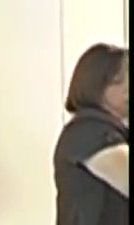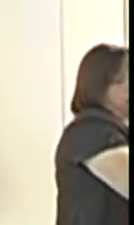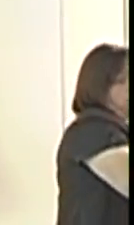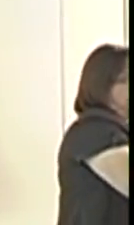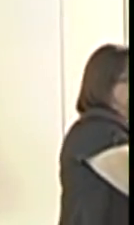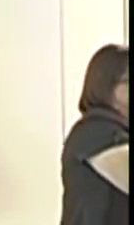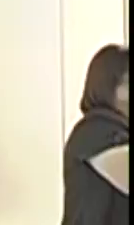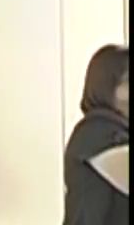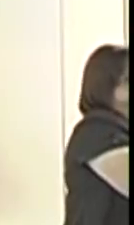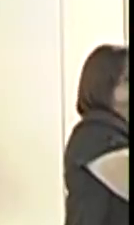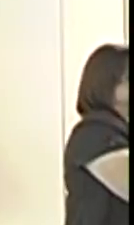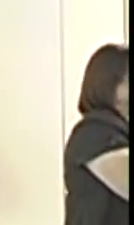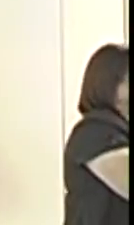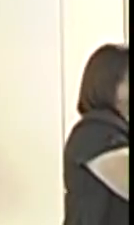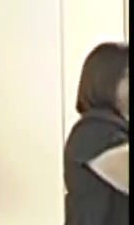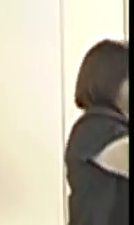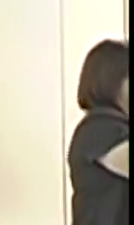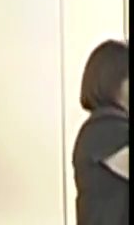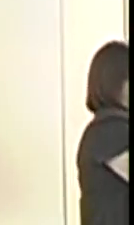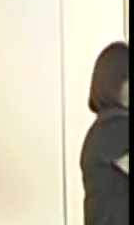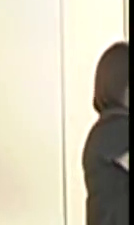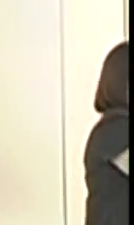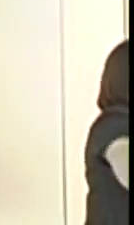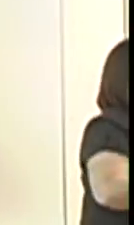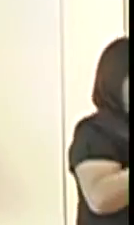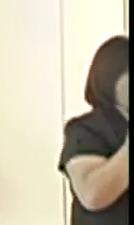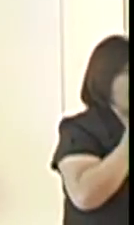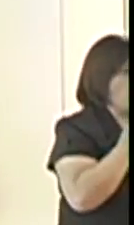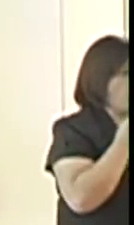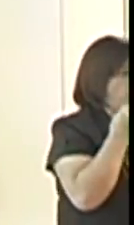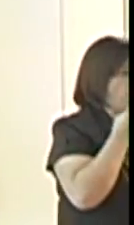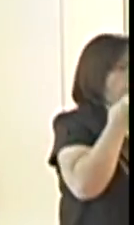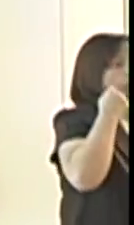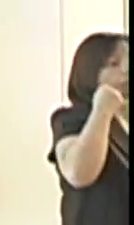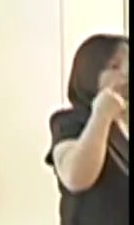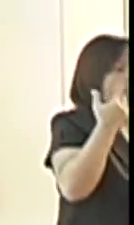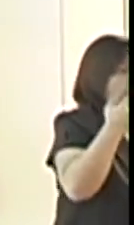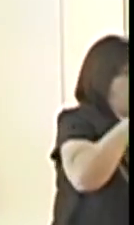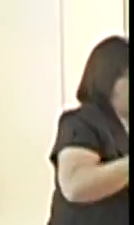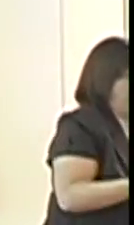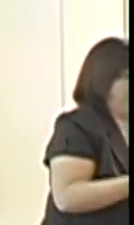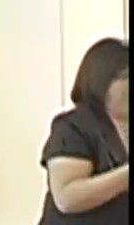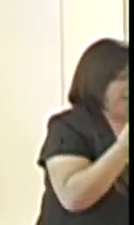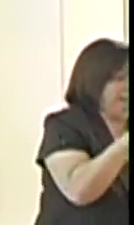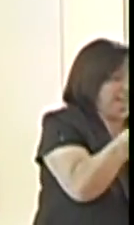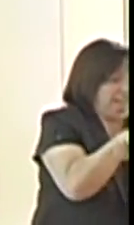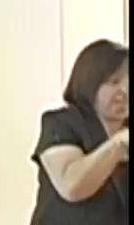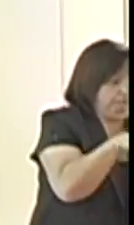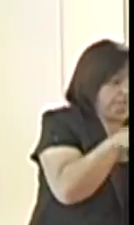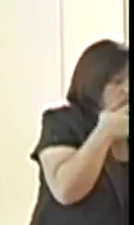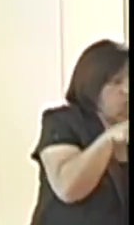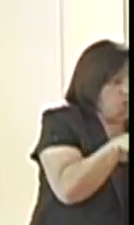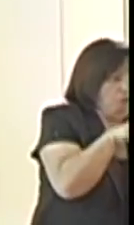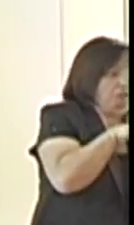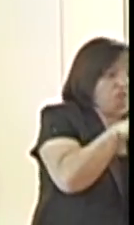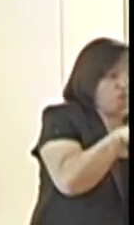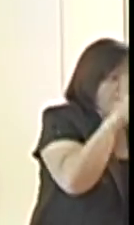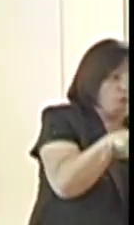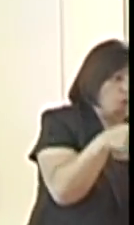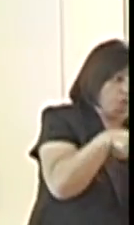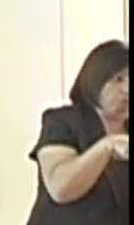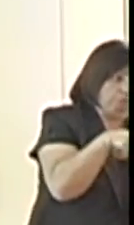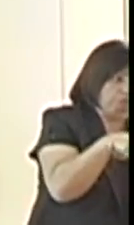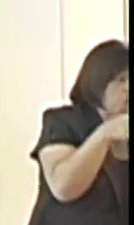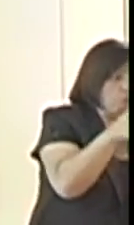likely to be specific to the manual system. The speech articulators don't have, there isn't a sequence of